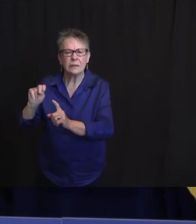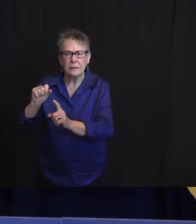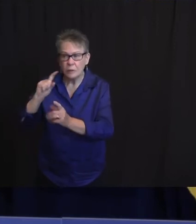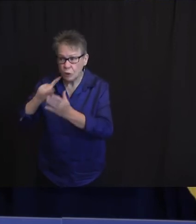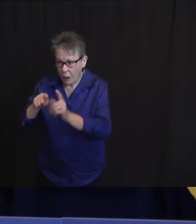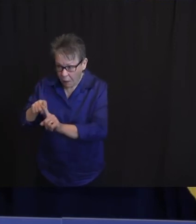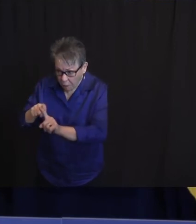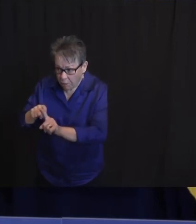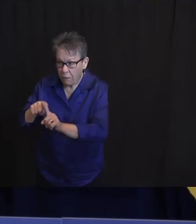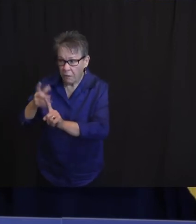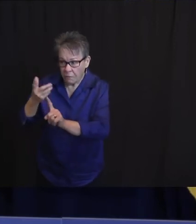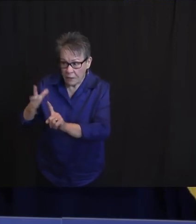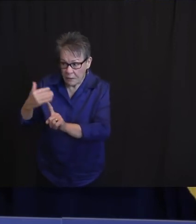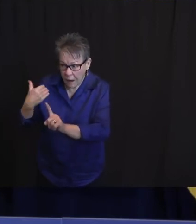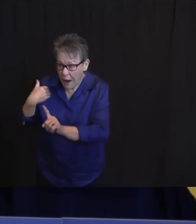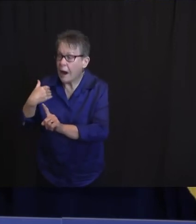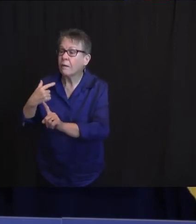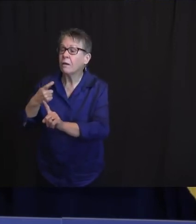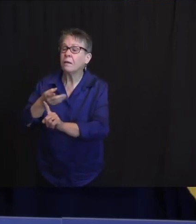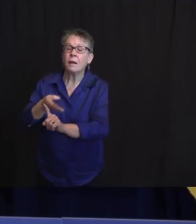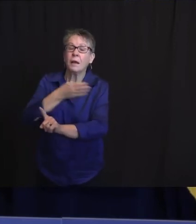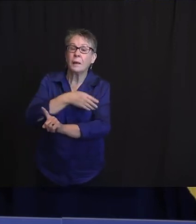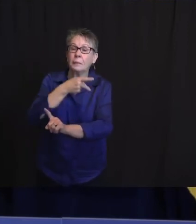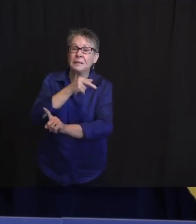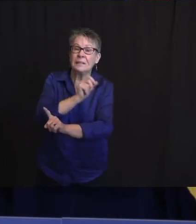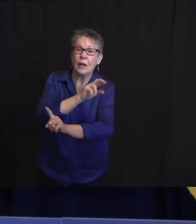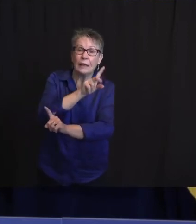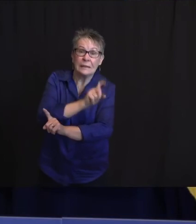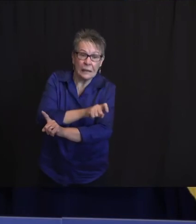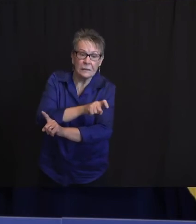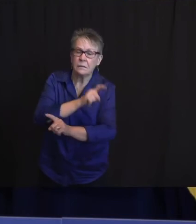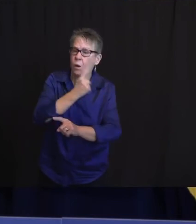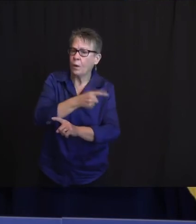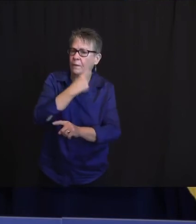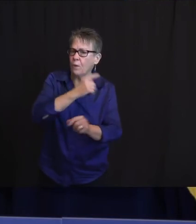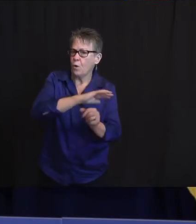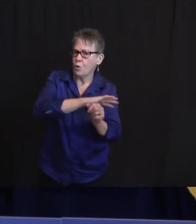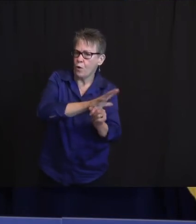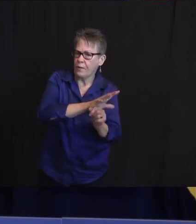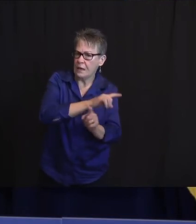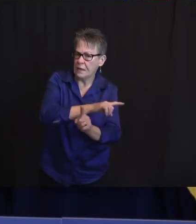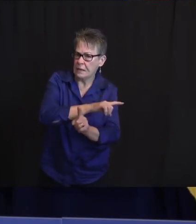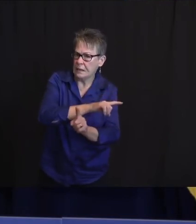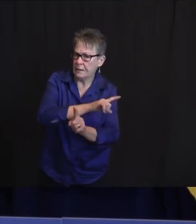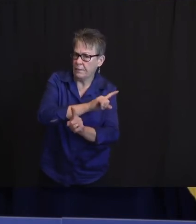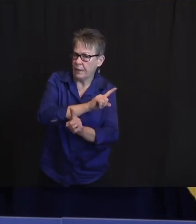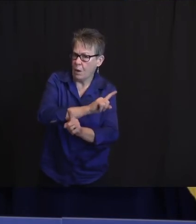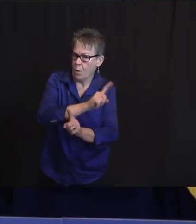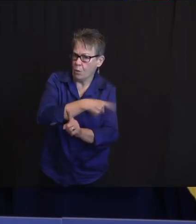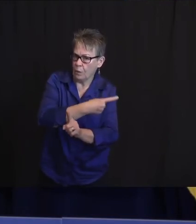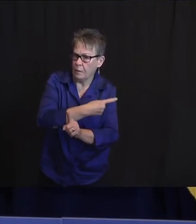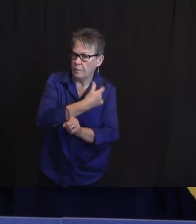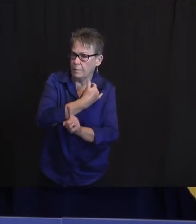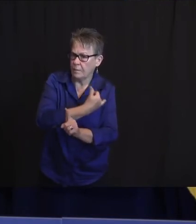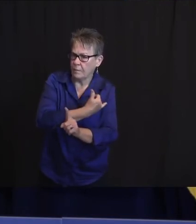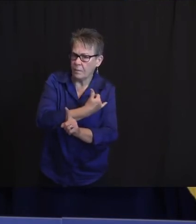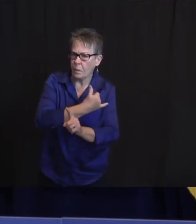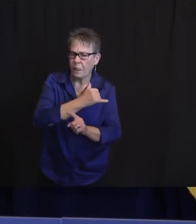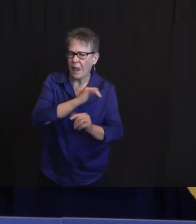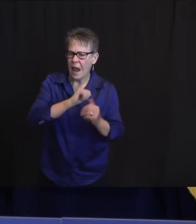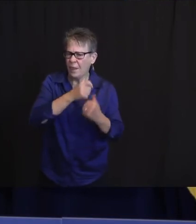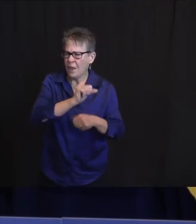as polymerase chain reaction, PCR. These tests work by rapidly